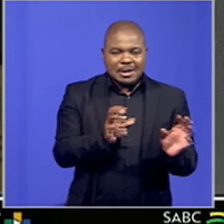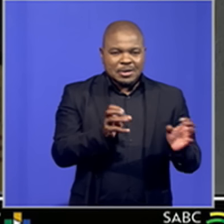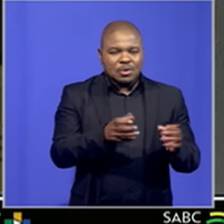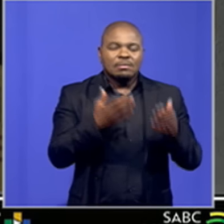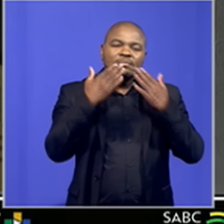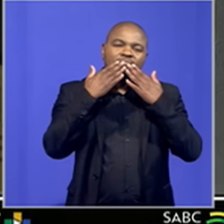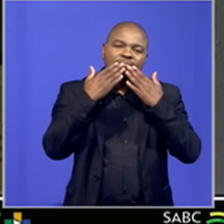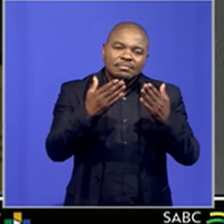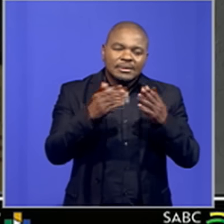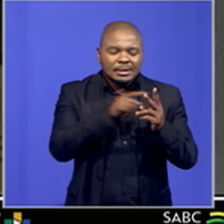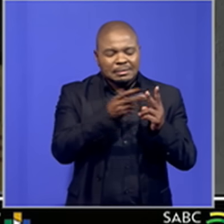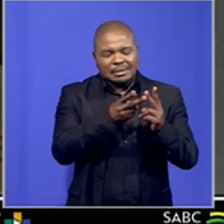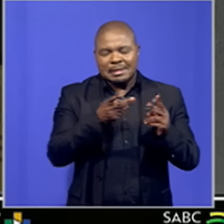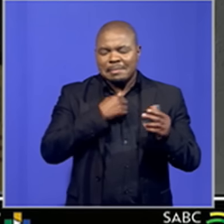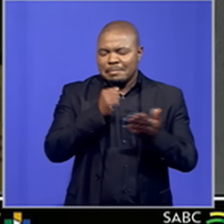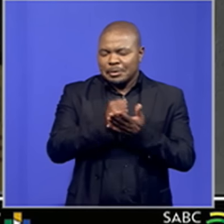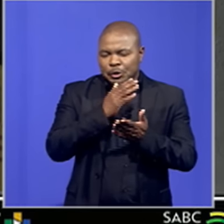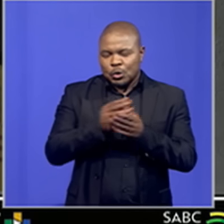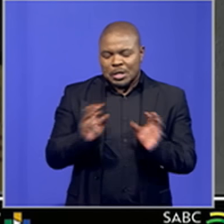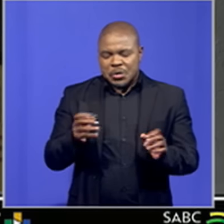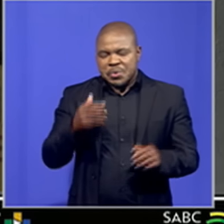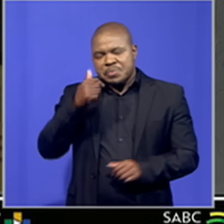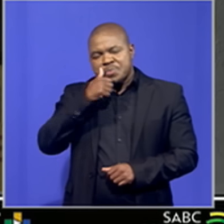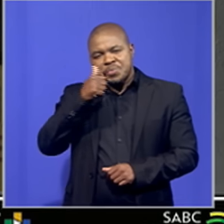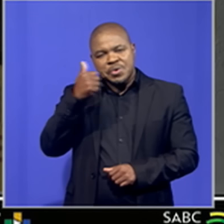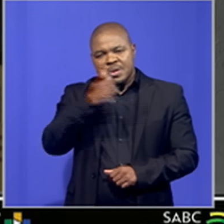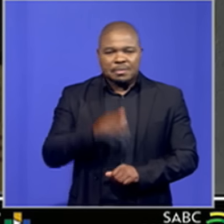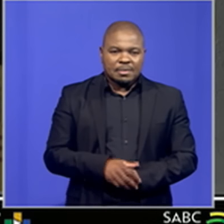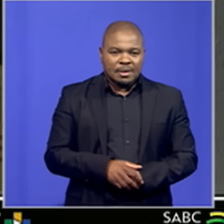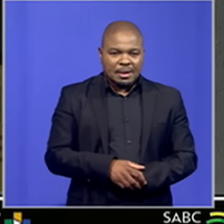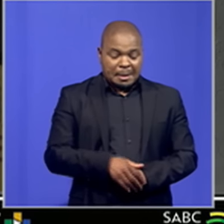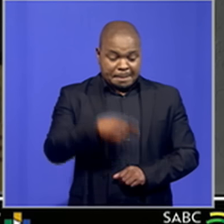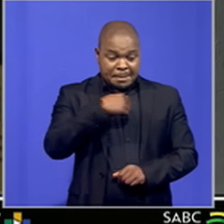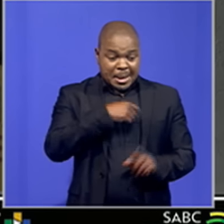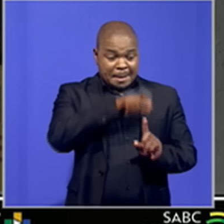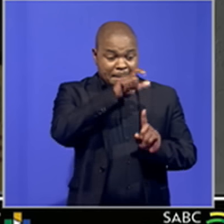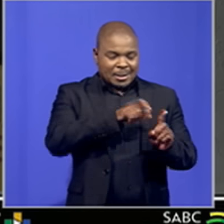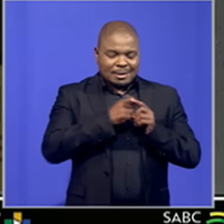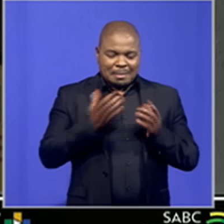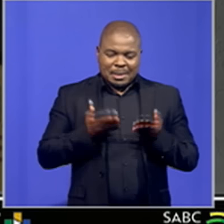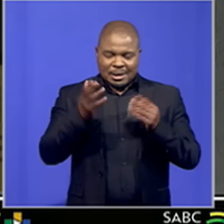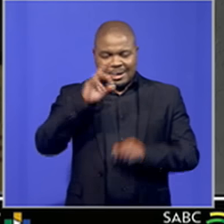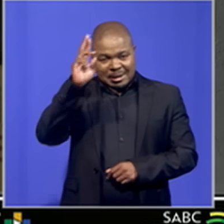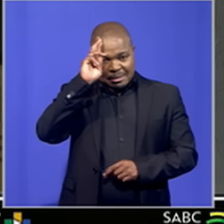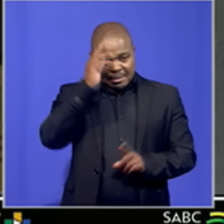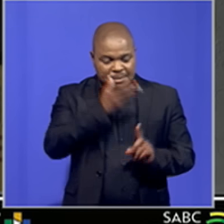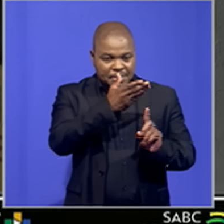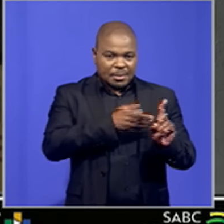ke a leboga bana ba ira radio e nne monate. Nna mogasi o ke mo itseng santse ke mo gopola ke